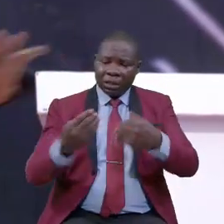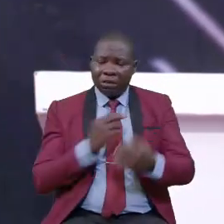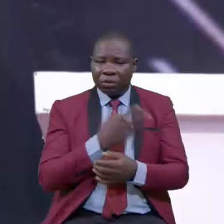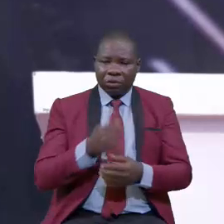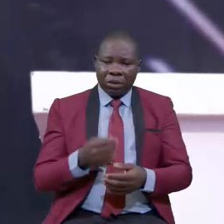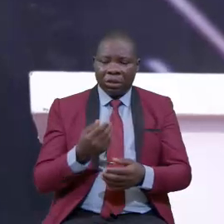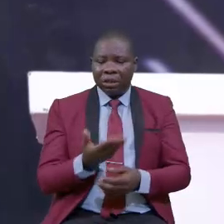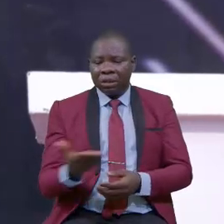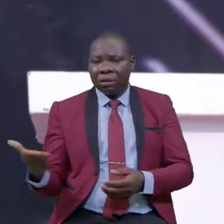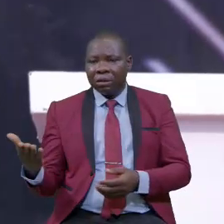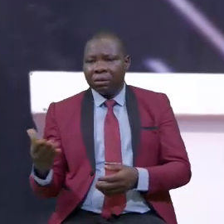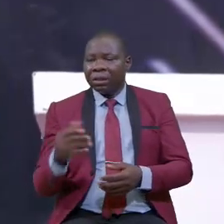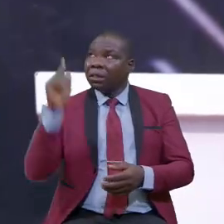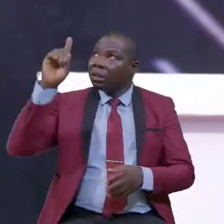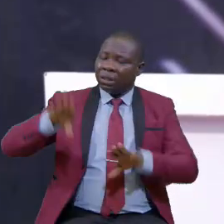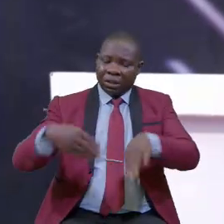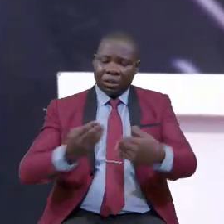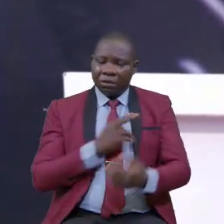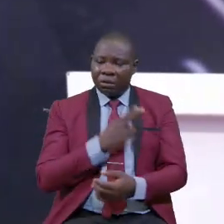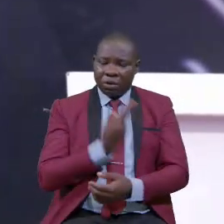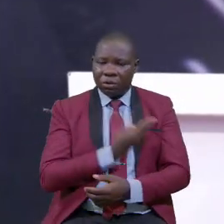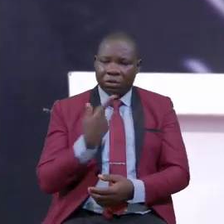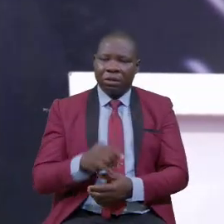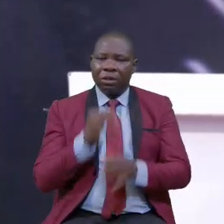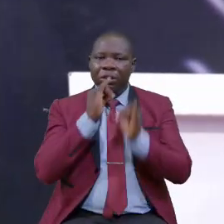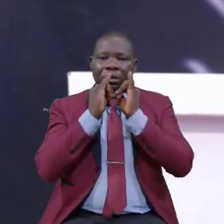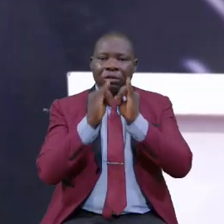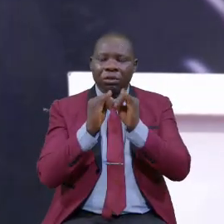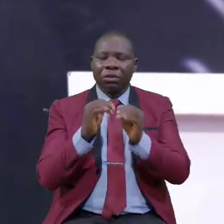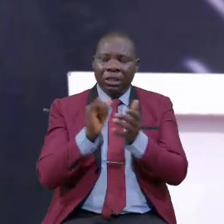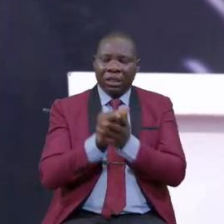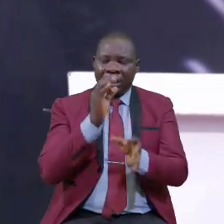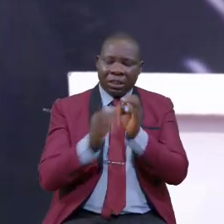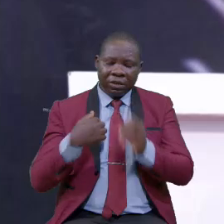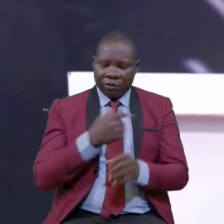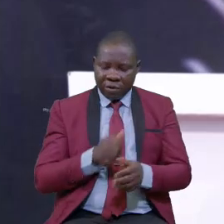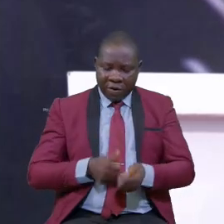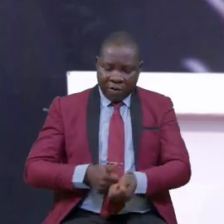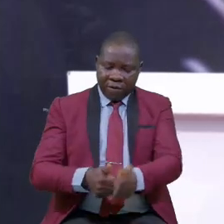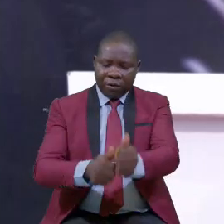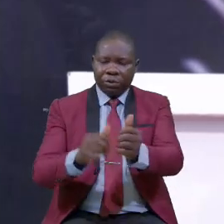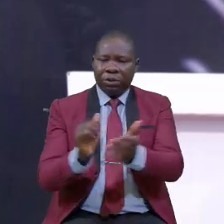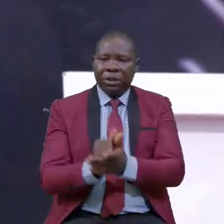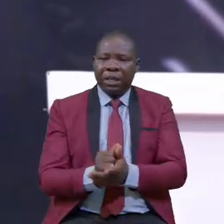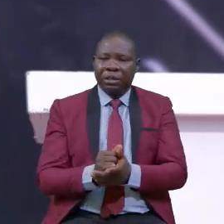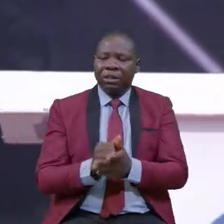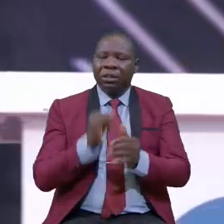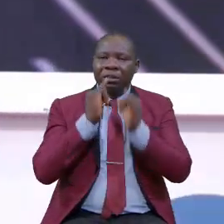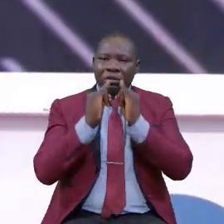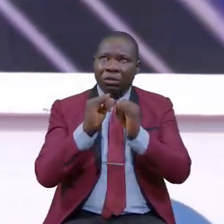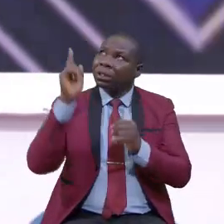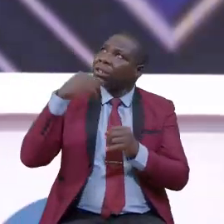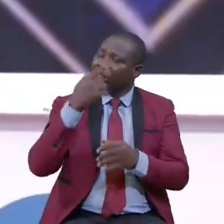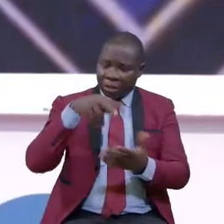instruction that if I follow that instruction he says kneel and pray Will Follow That instruction it